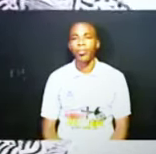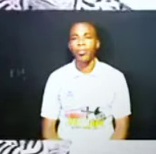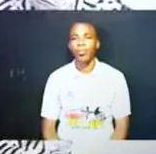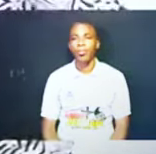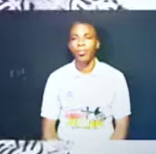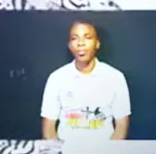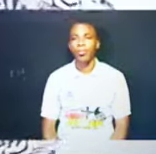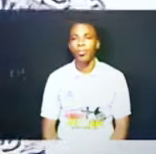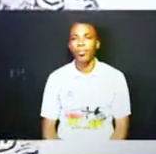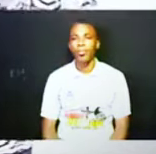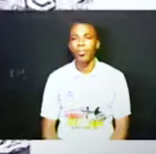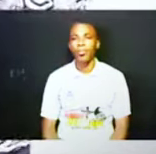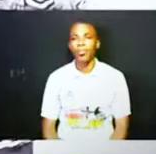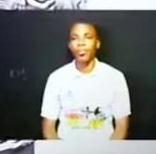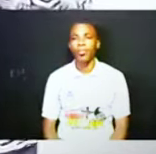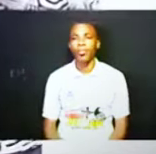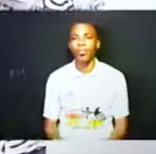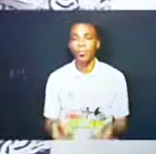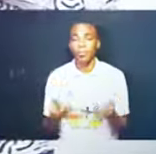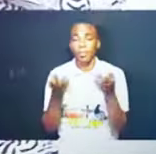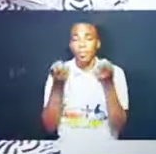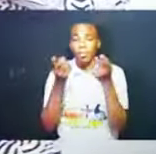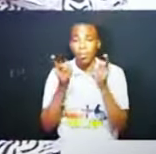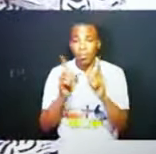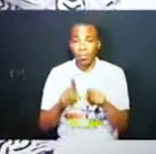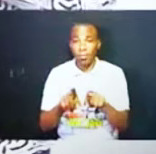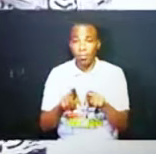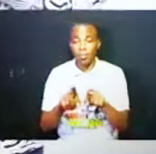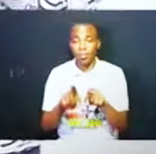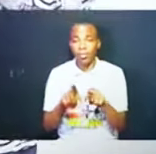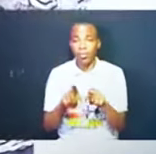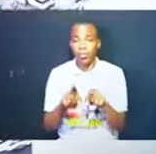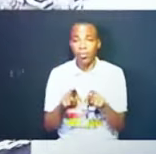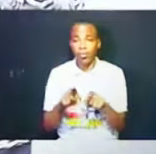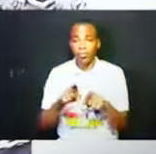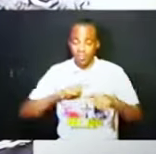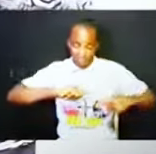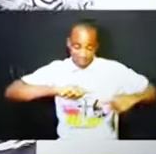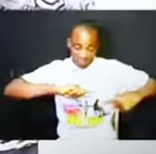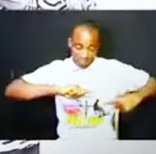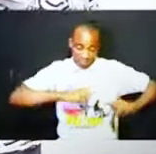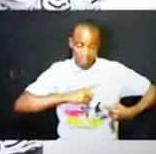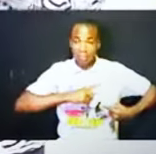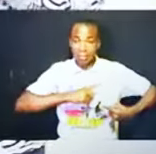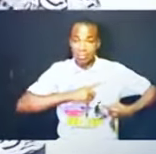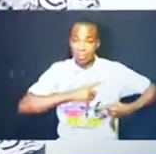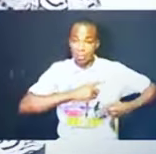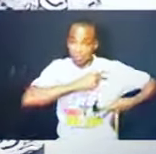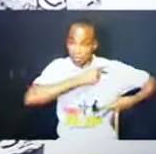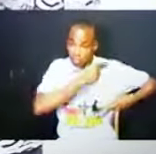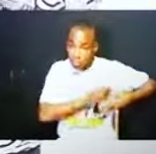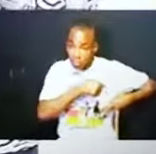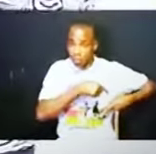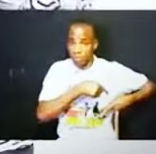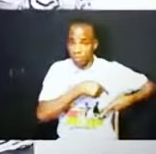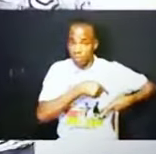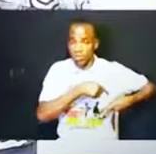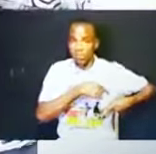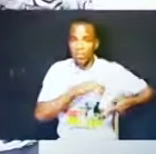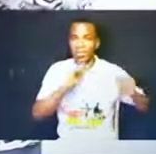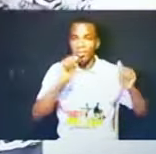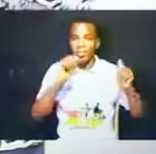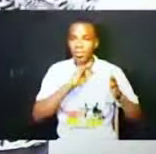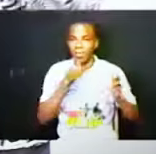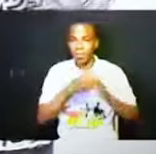how and fa amam. So when this bitterness takes root in you, and it will cause